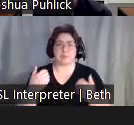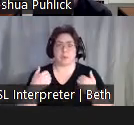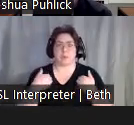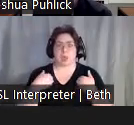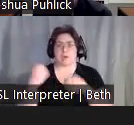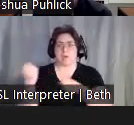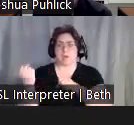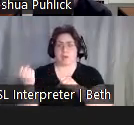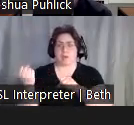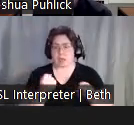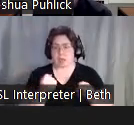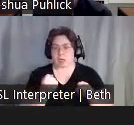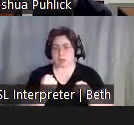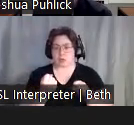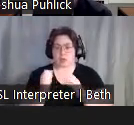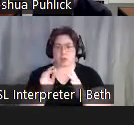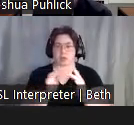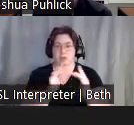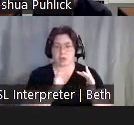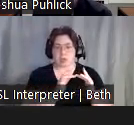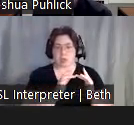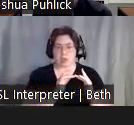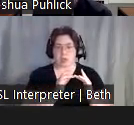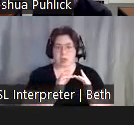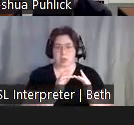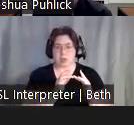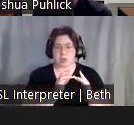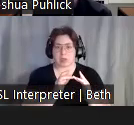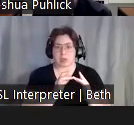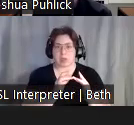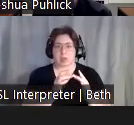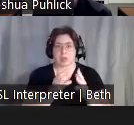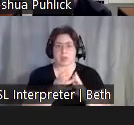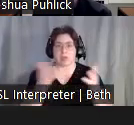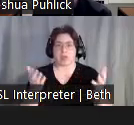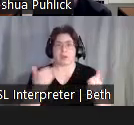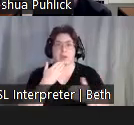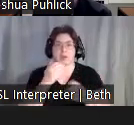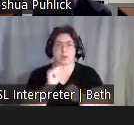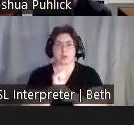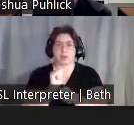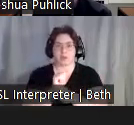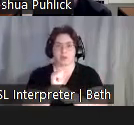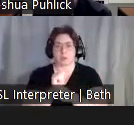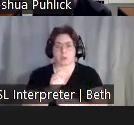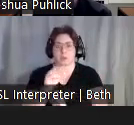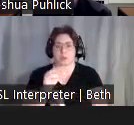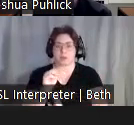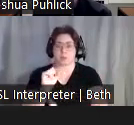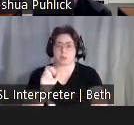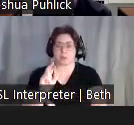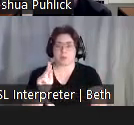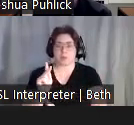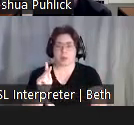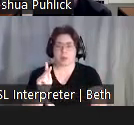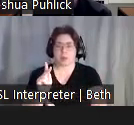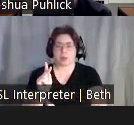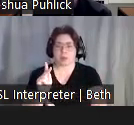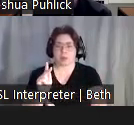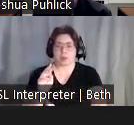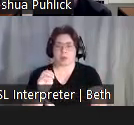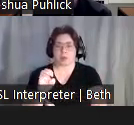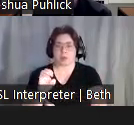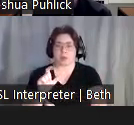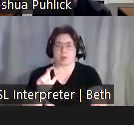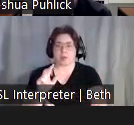network, and there's been a lot of good work by Mark Melvin and others here at the Jones Center to push some of